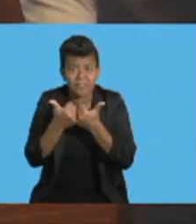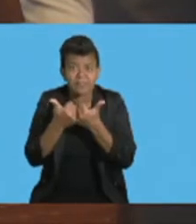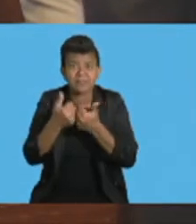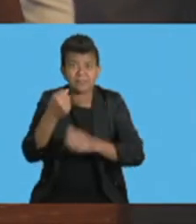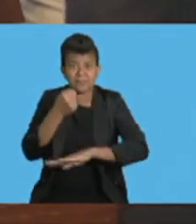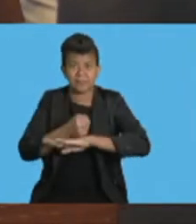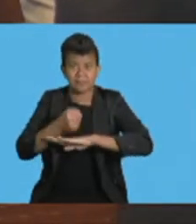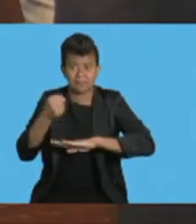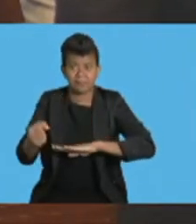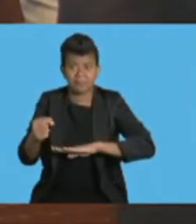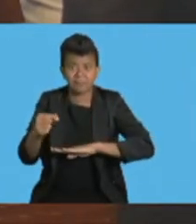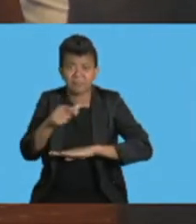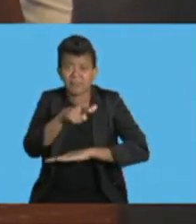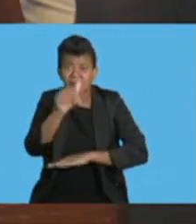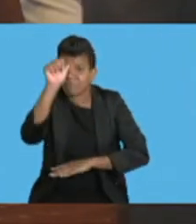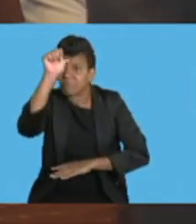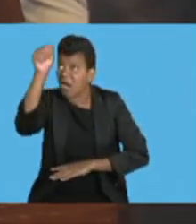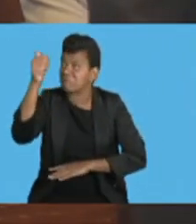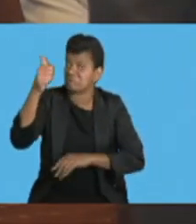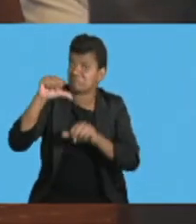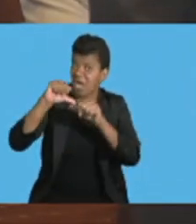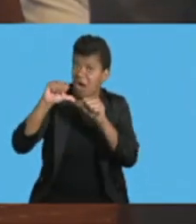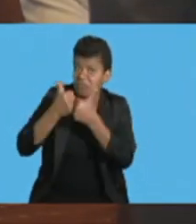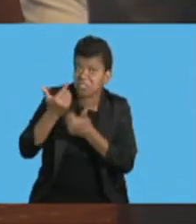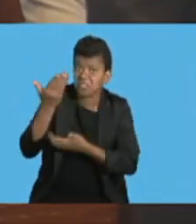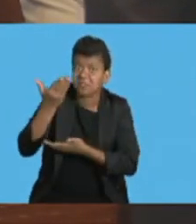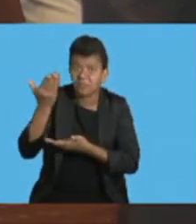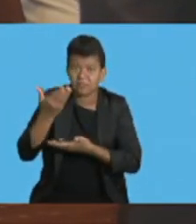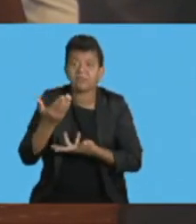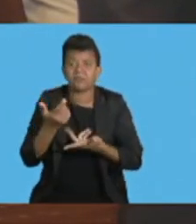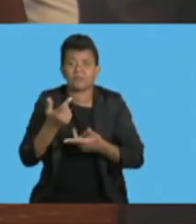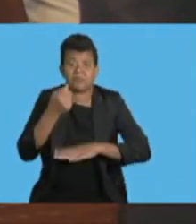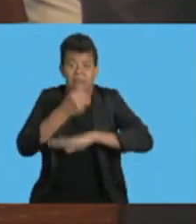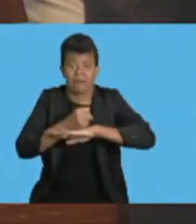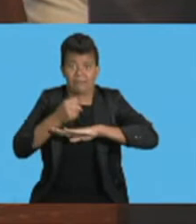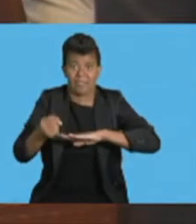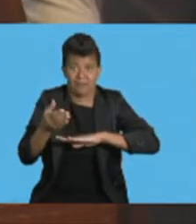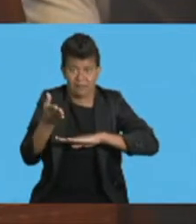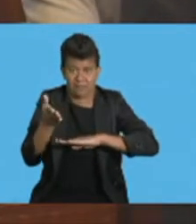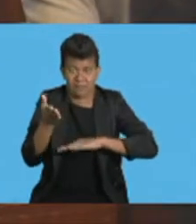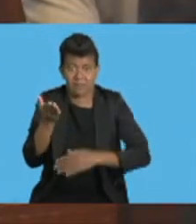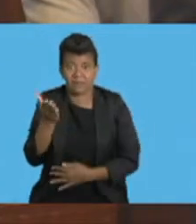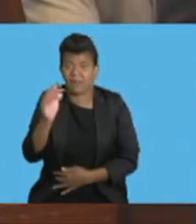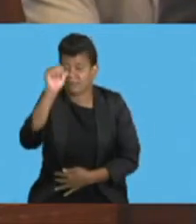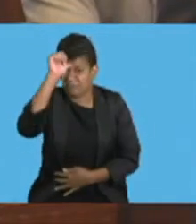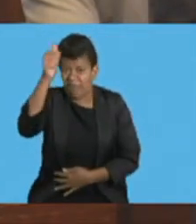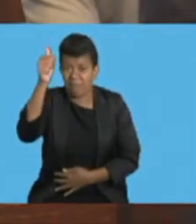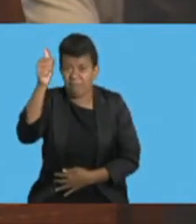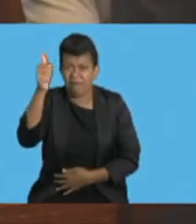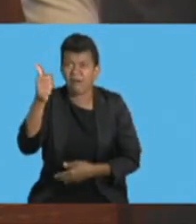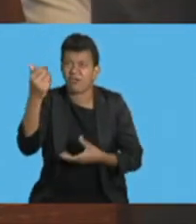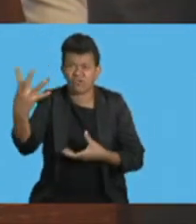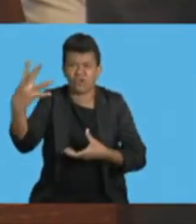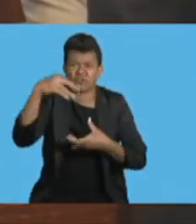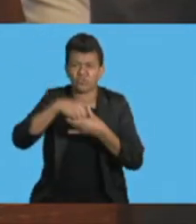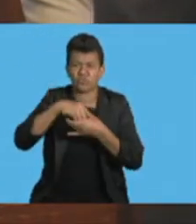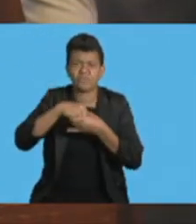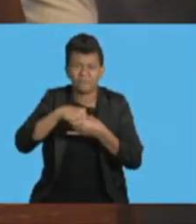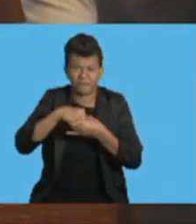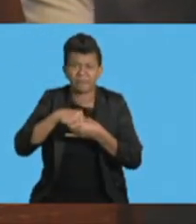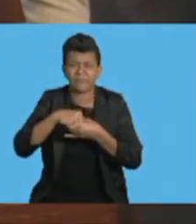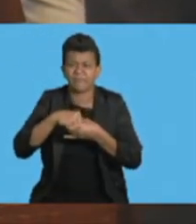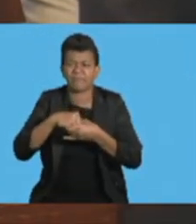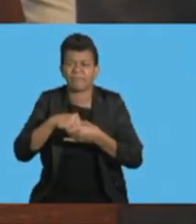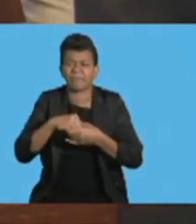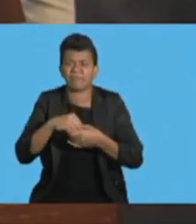site for the above construction and the Government of India to allocate a land parcel to the Fijian government in New Delhi to construct a facility for